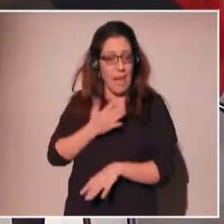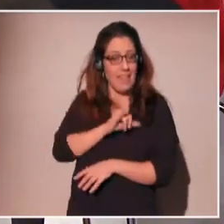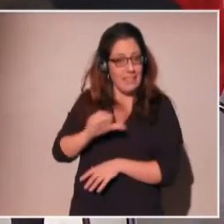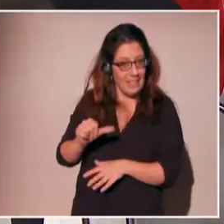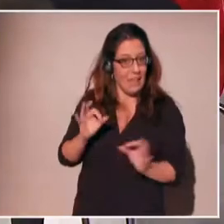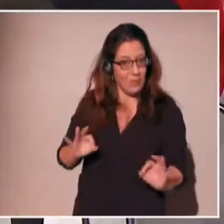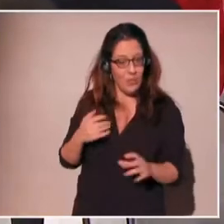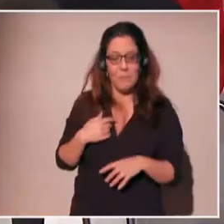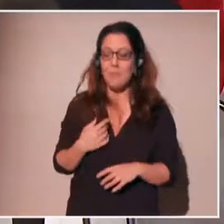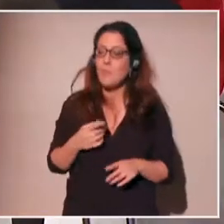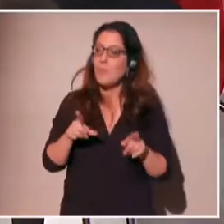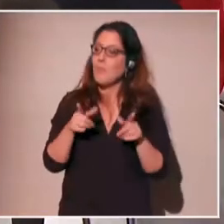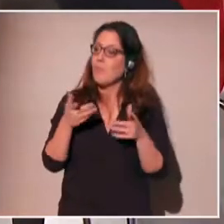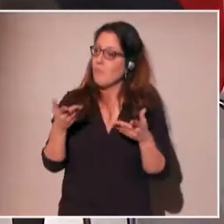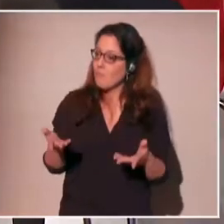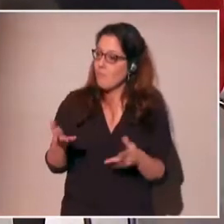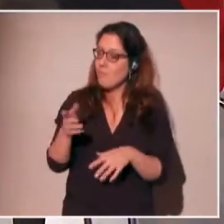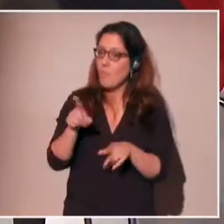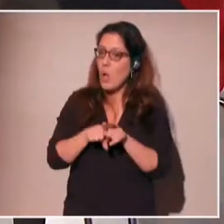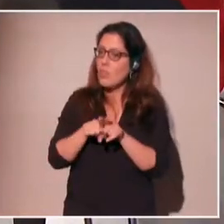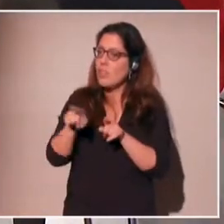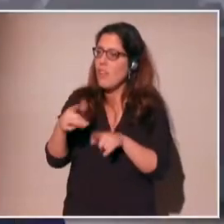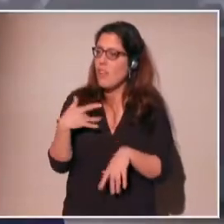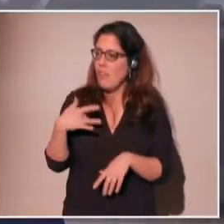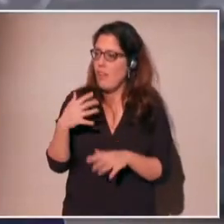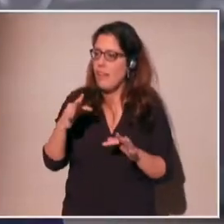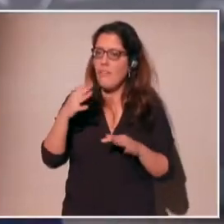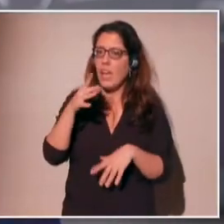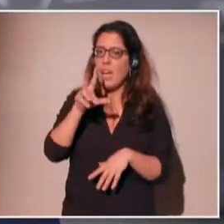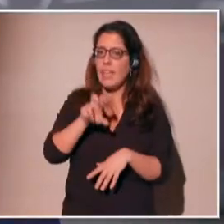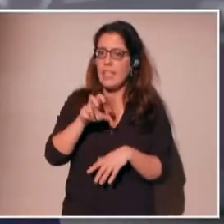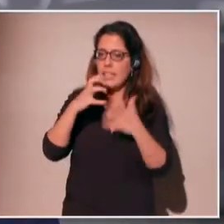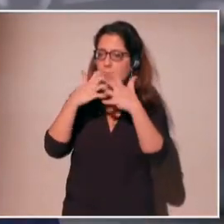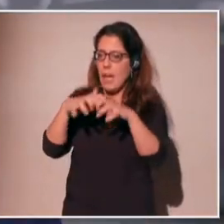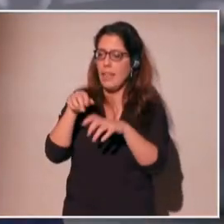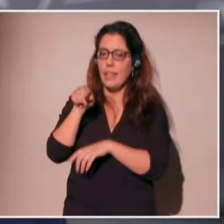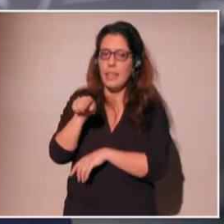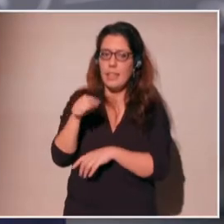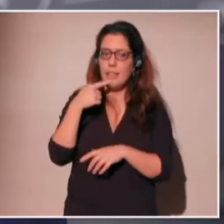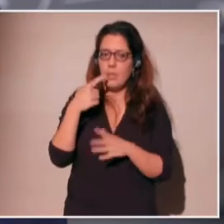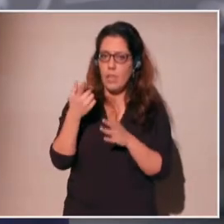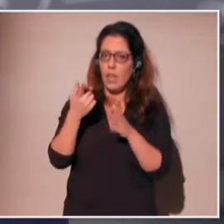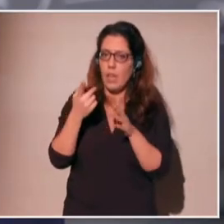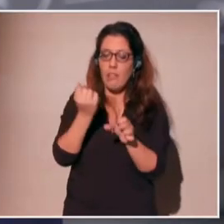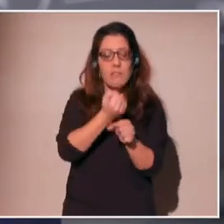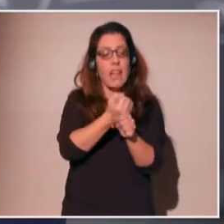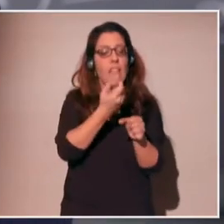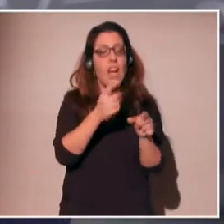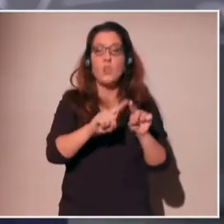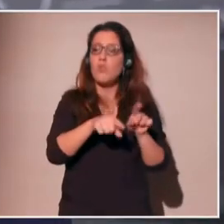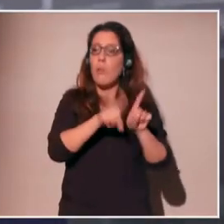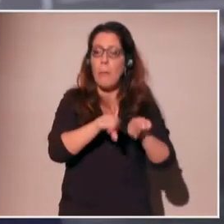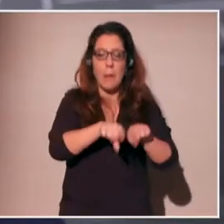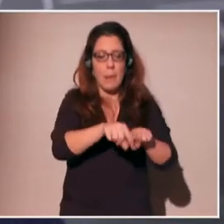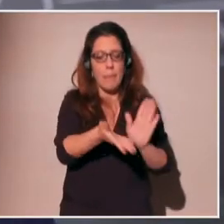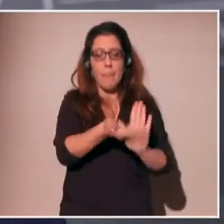Explain, removing repetitive tasks from the corporate world. I would like to hear you on that. Yeah, exactly. First